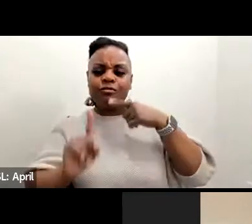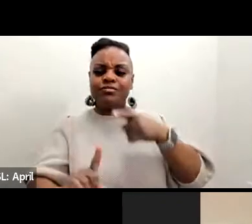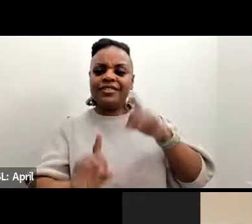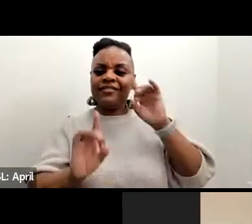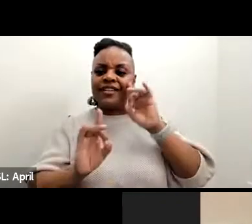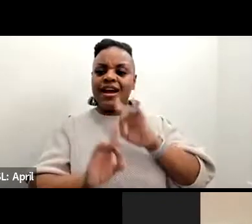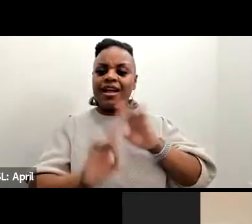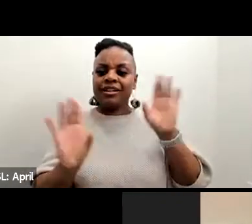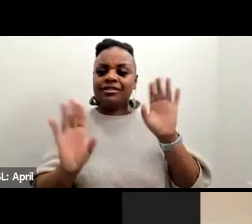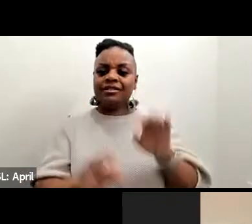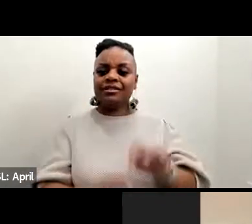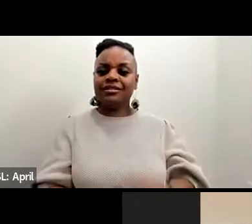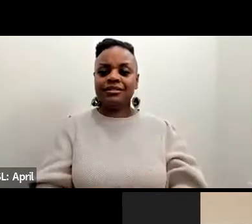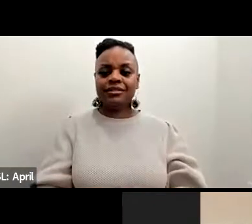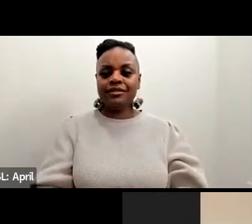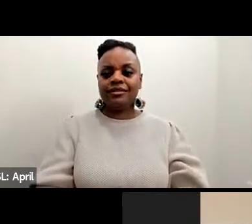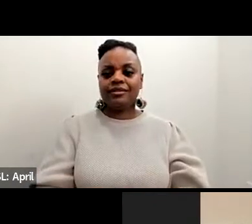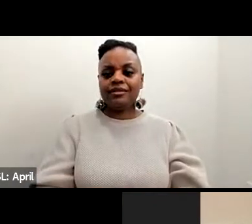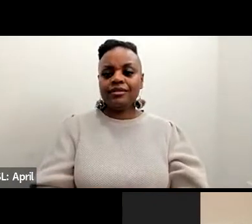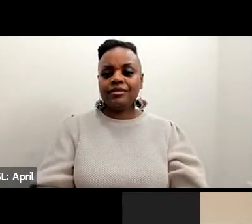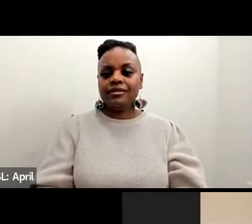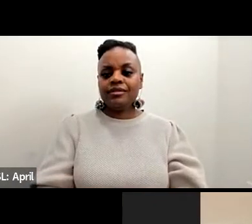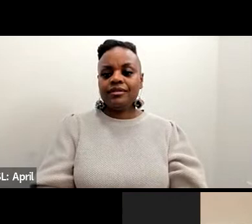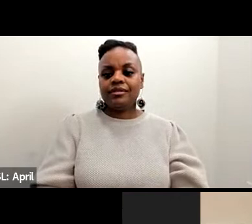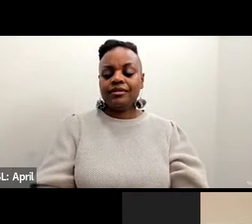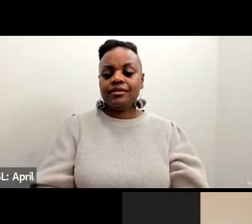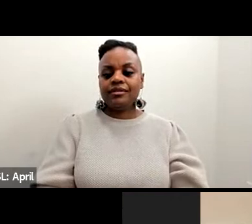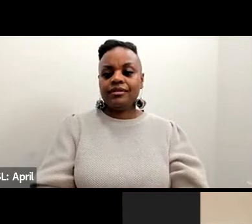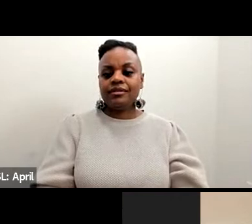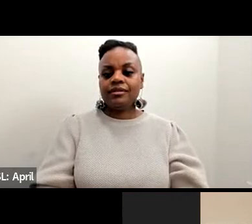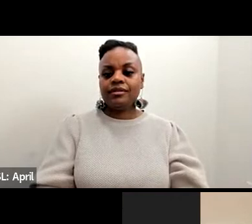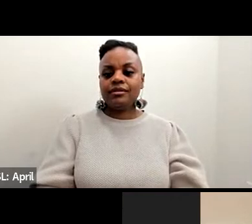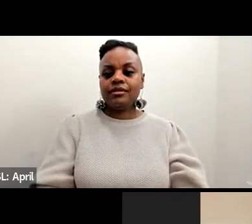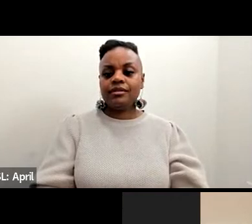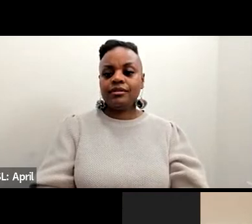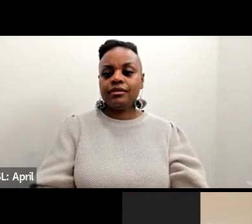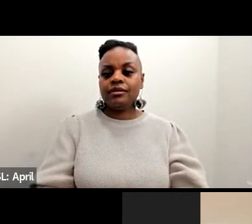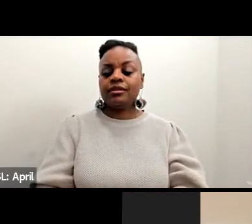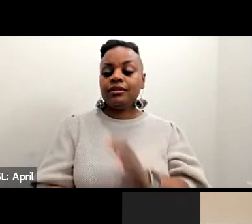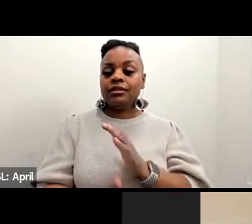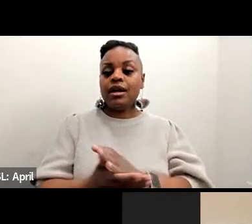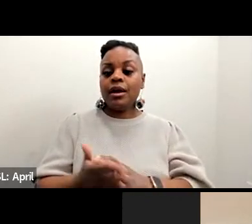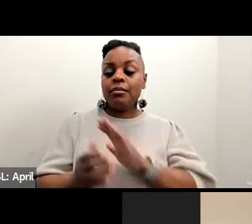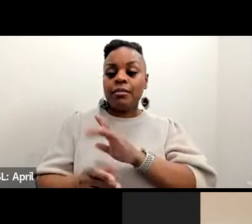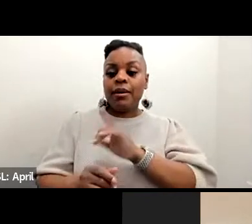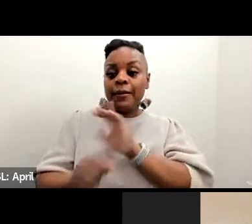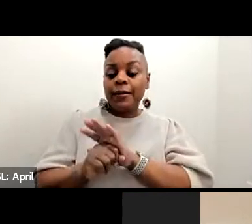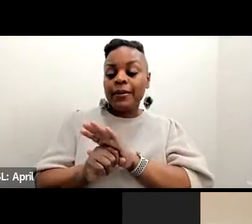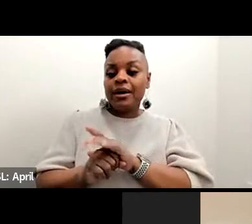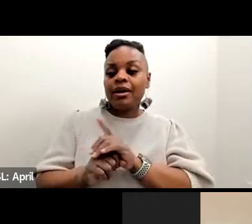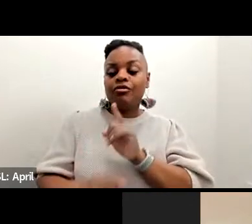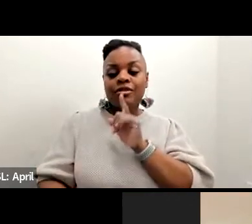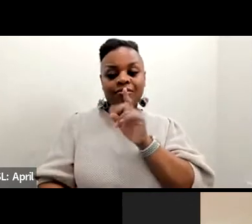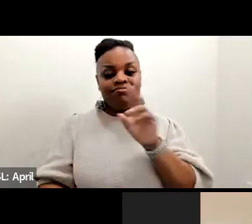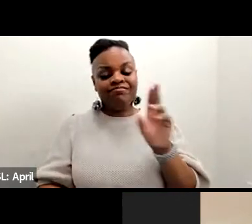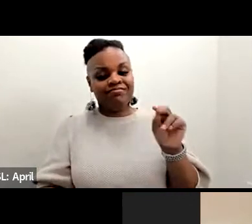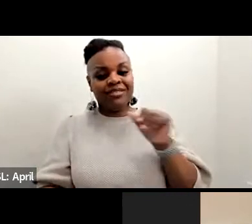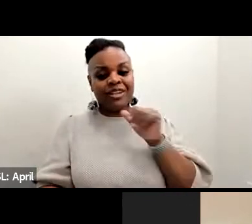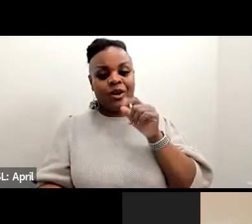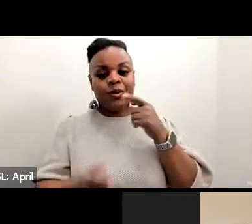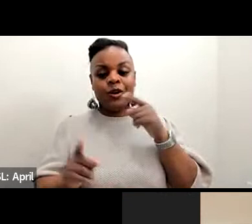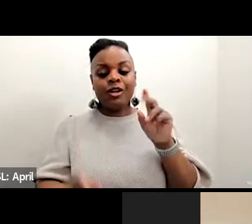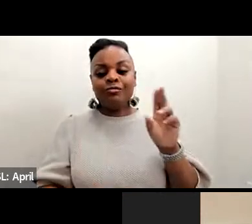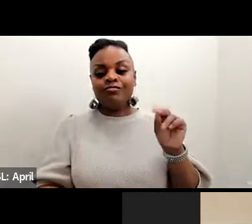And this thinking is not only wrong, but has led also to less than interesting strains of